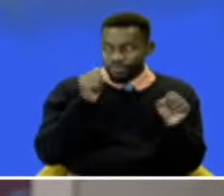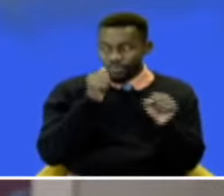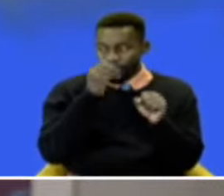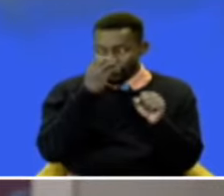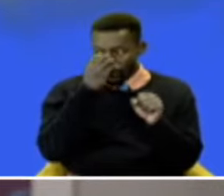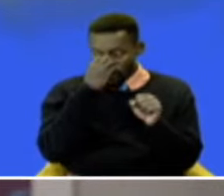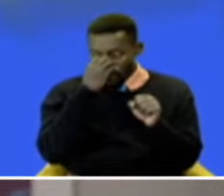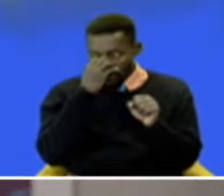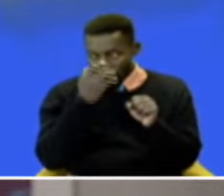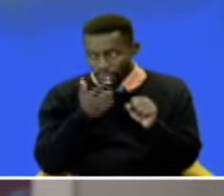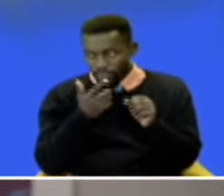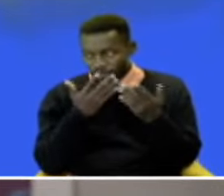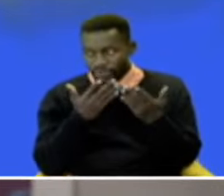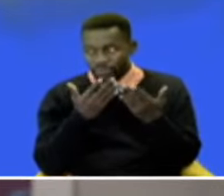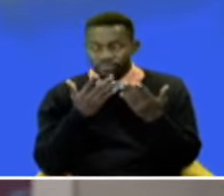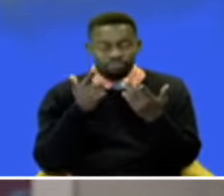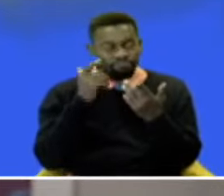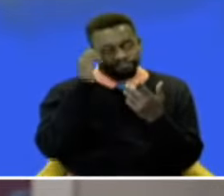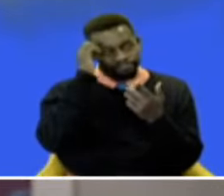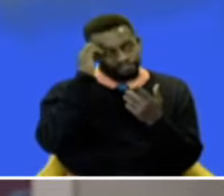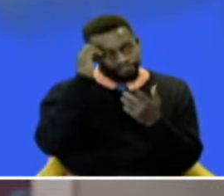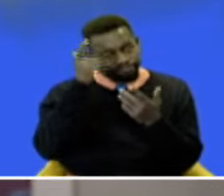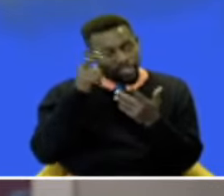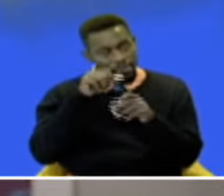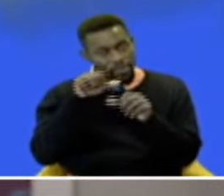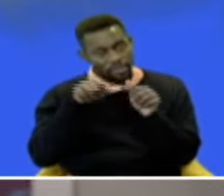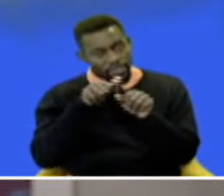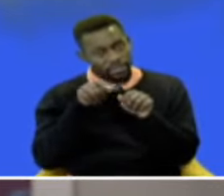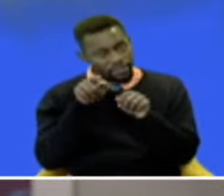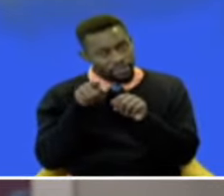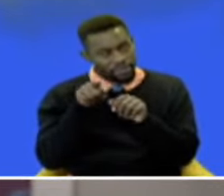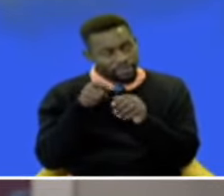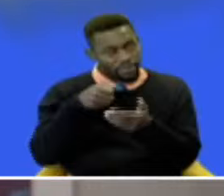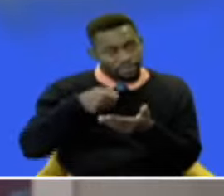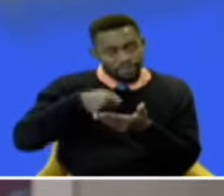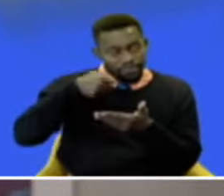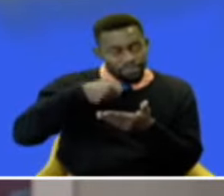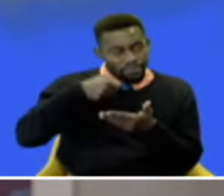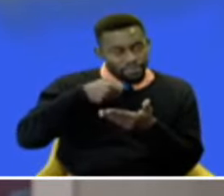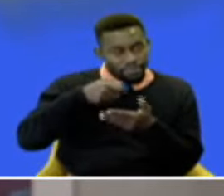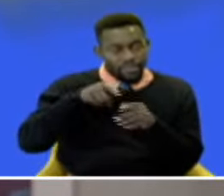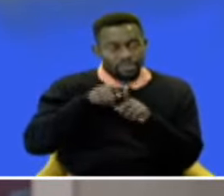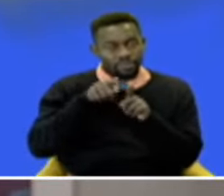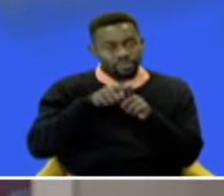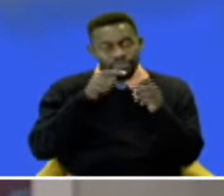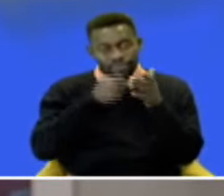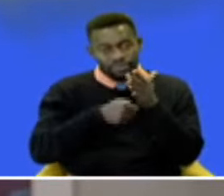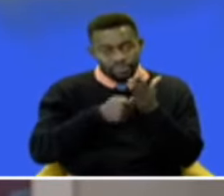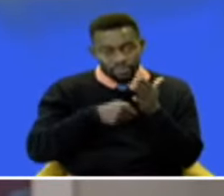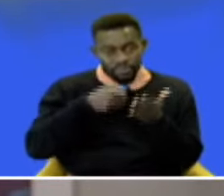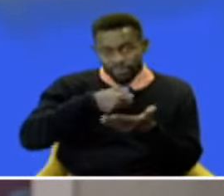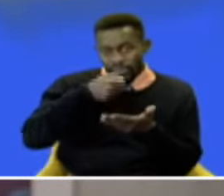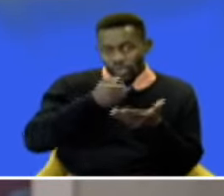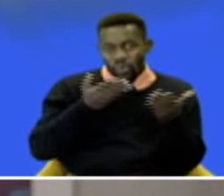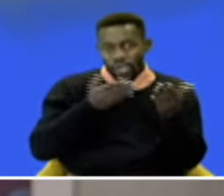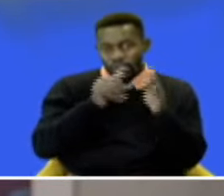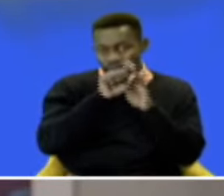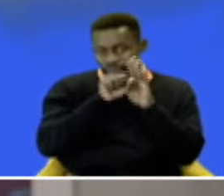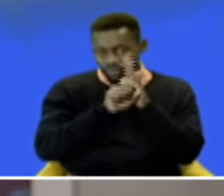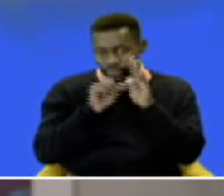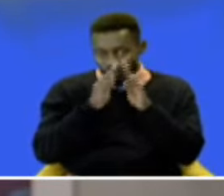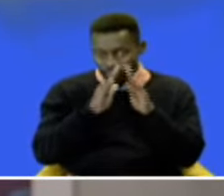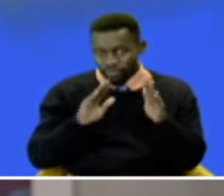the Supplementary Appropriation Bill 2024 and the Division of Revenue Bill 2024 at State House, Nairobi, on